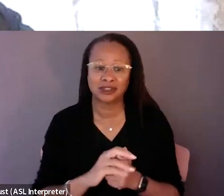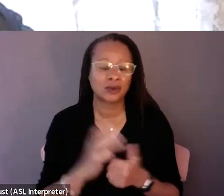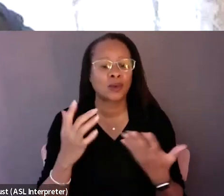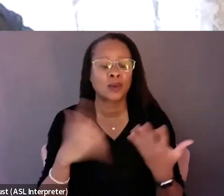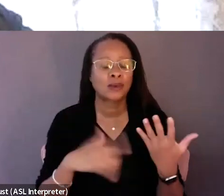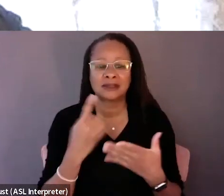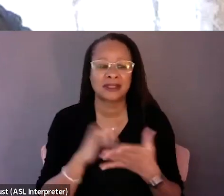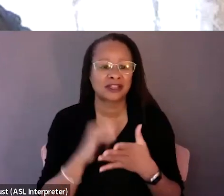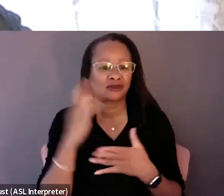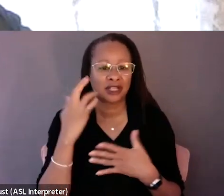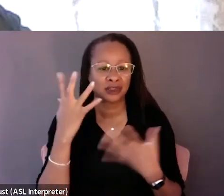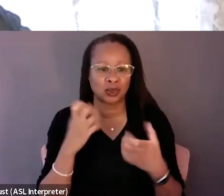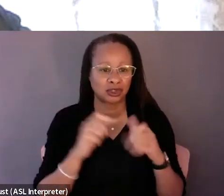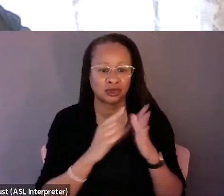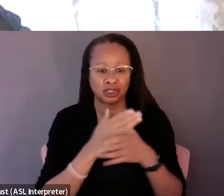film?